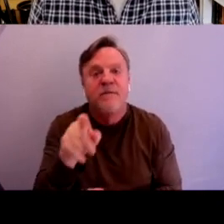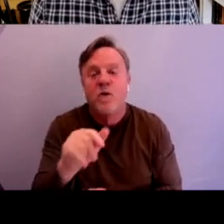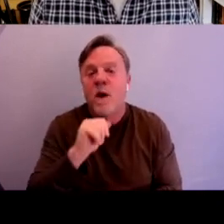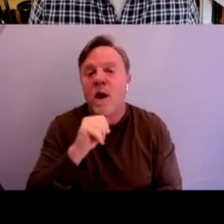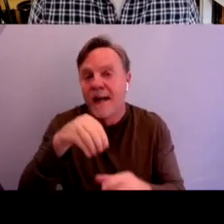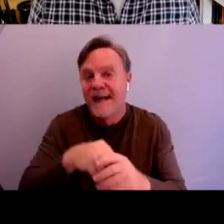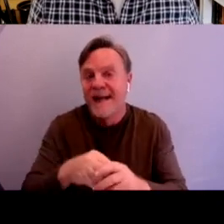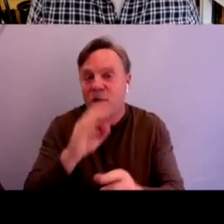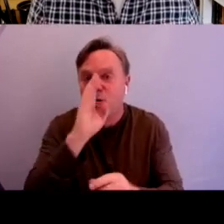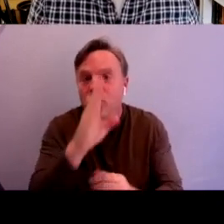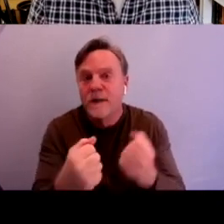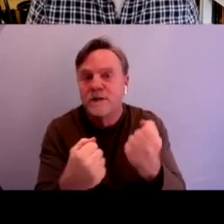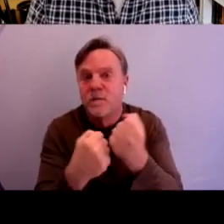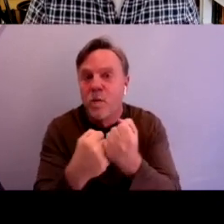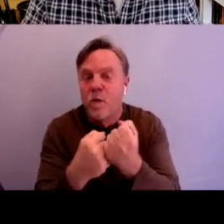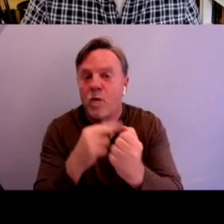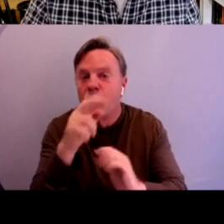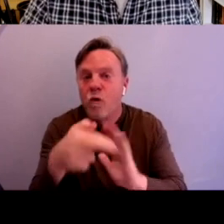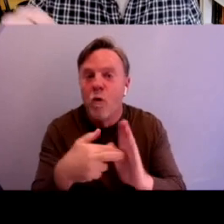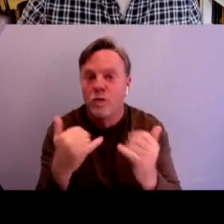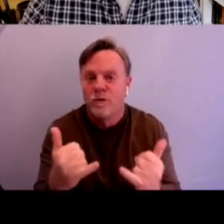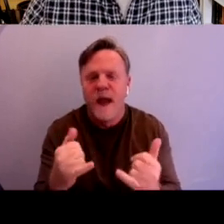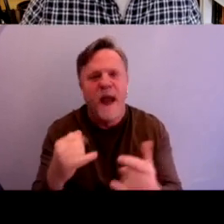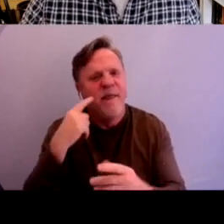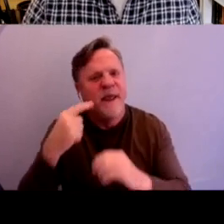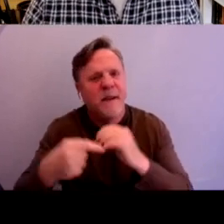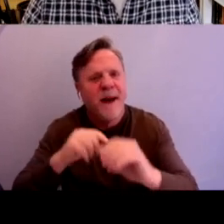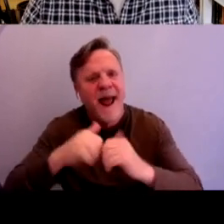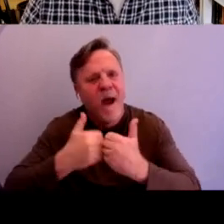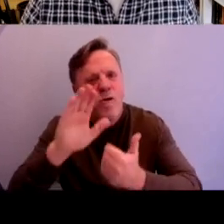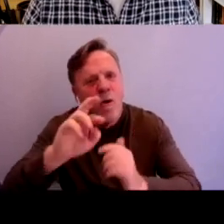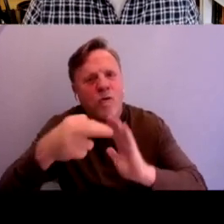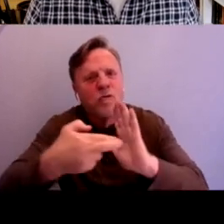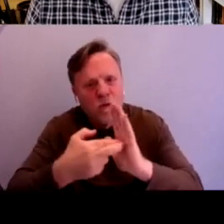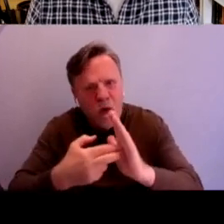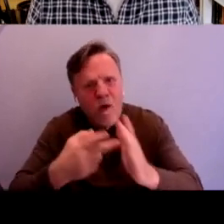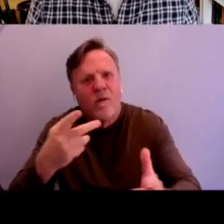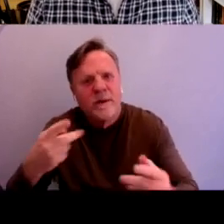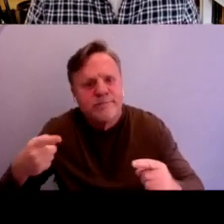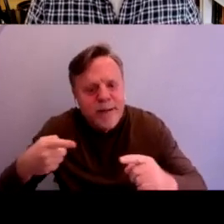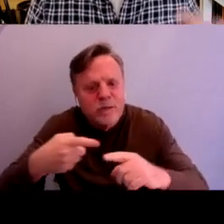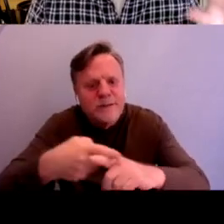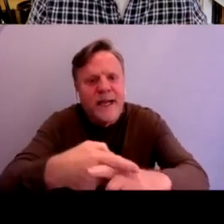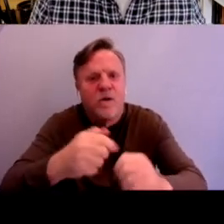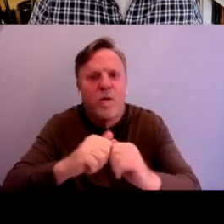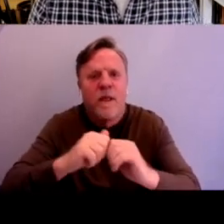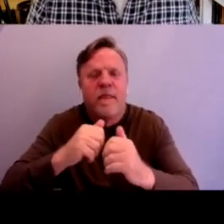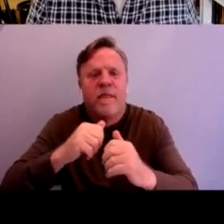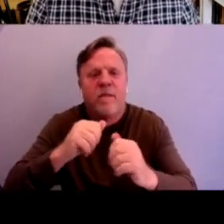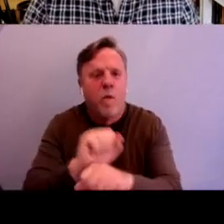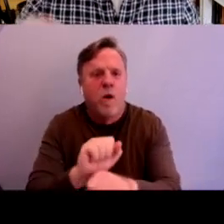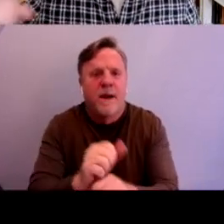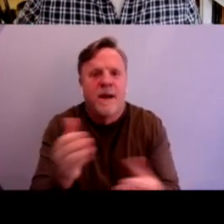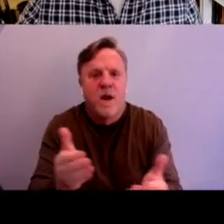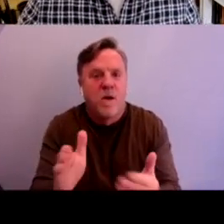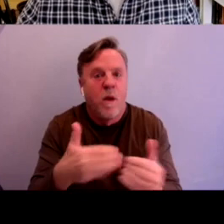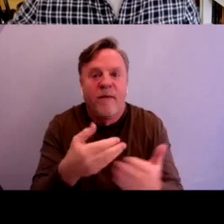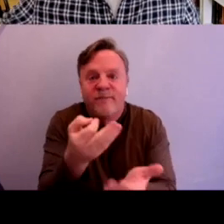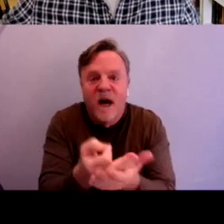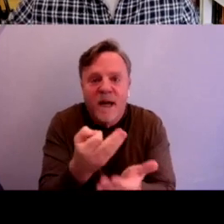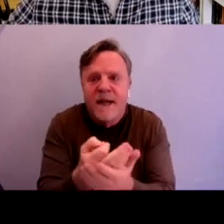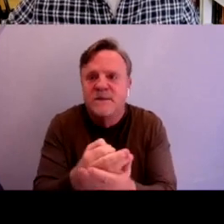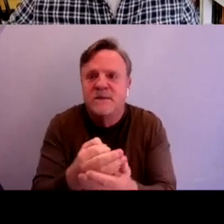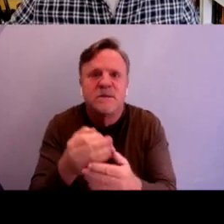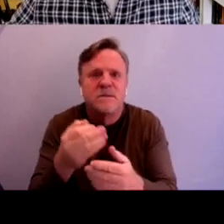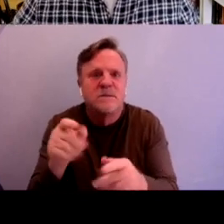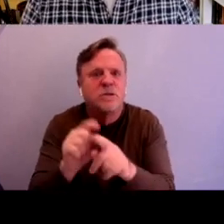role today, think about how your role does intersect with the work that's being done here, whether it's in finances, whether it's as a supervisor,